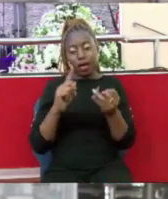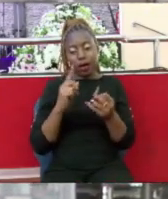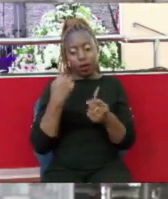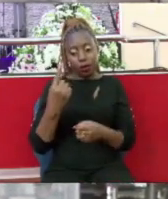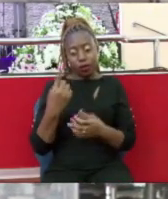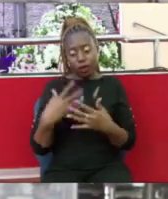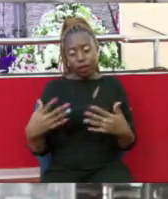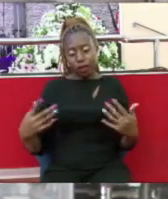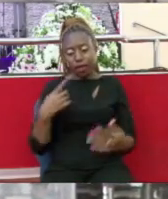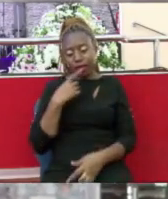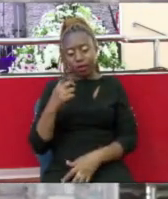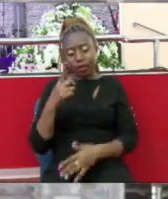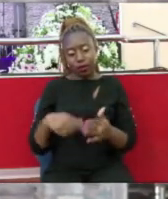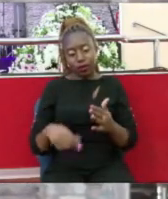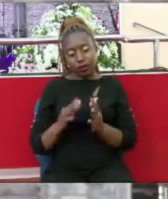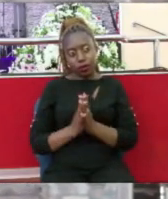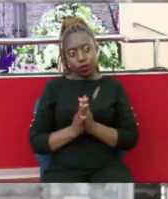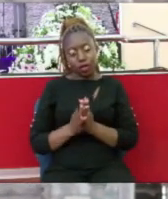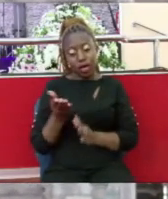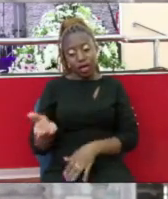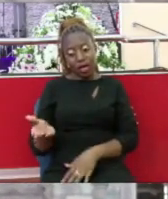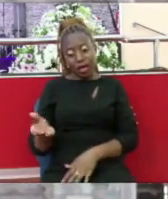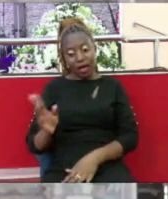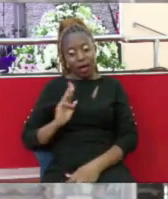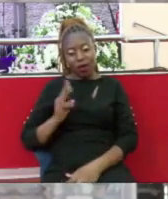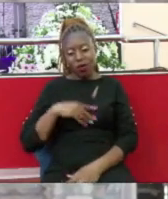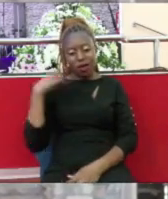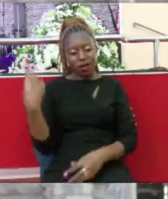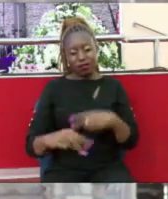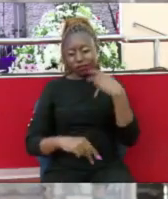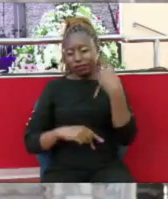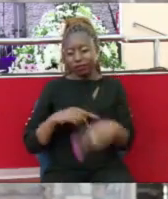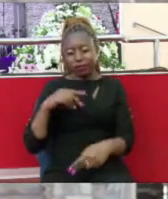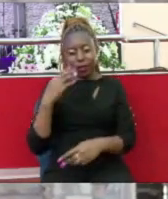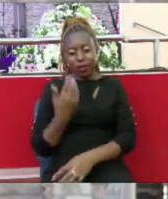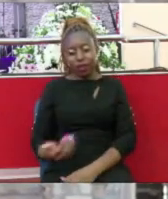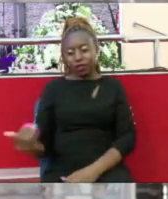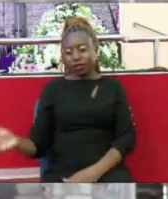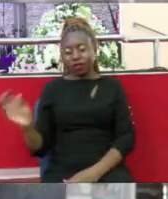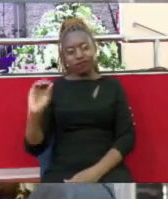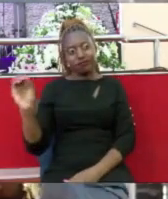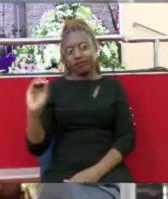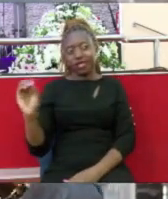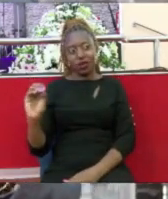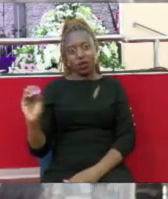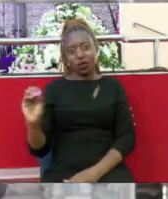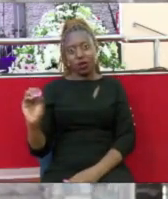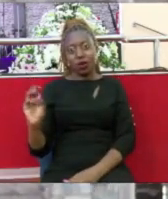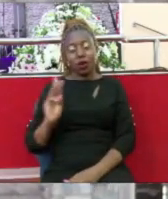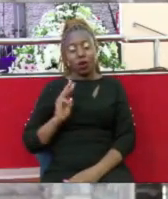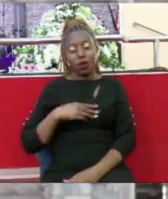told that here we don't cane. Children. Hapa tuatuchapi viboko watoto. We just write in the